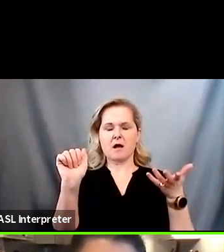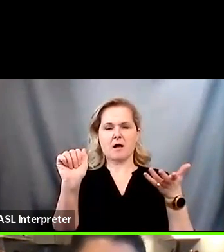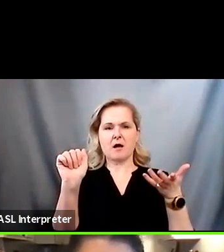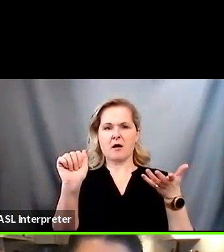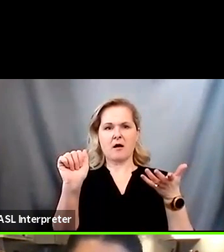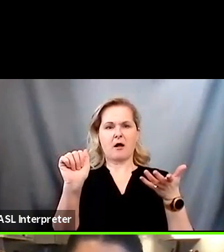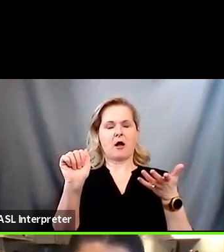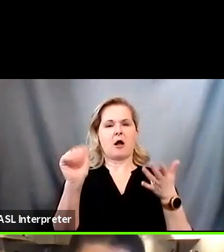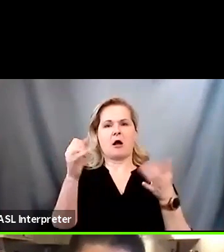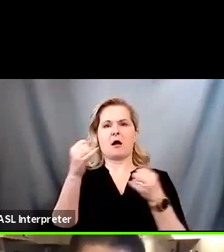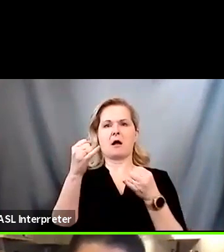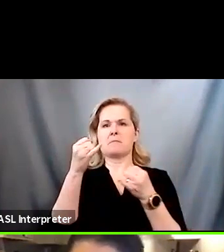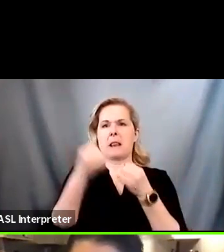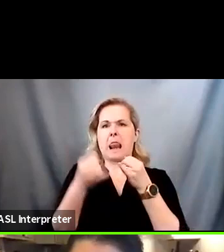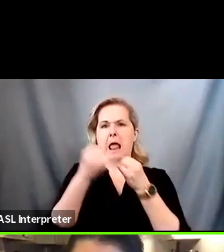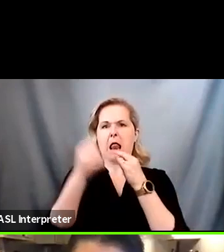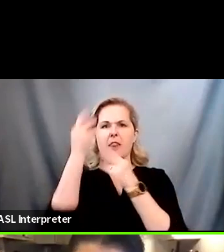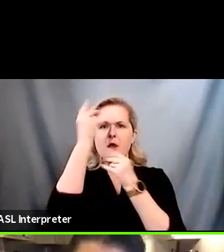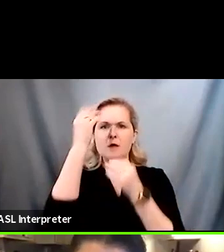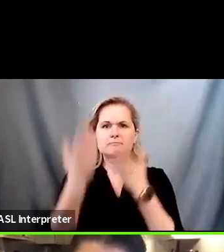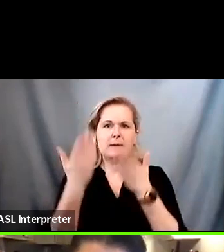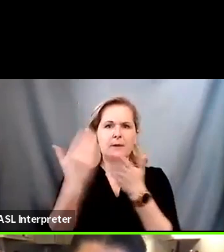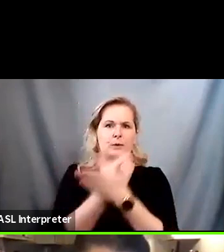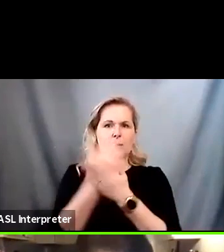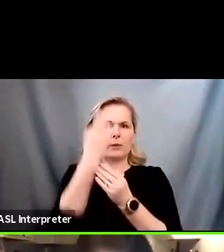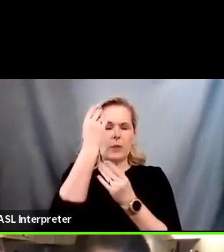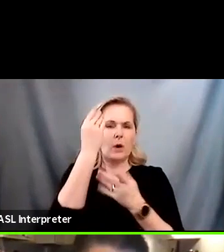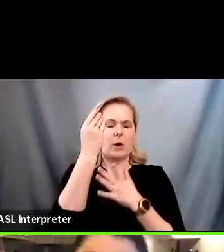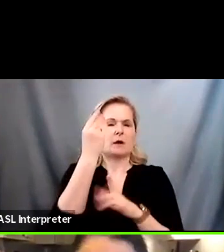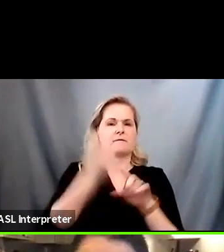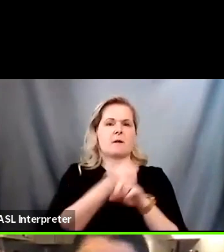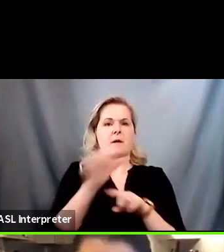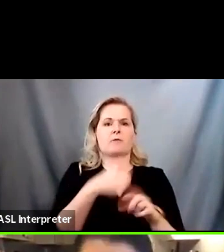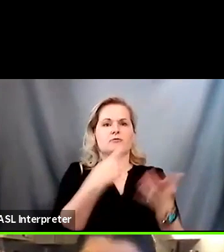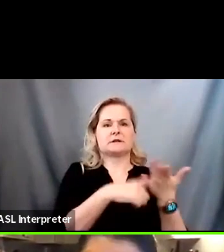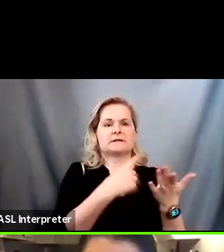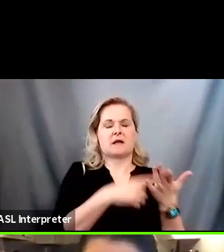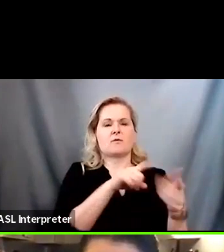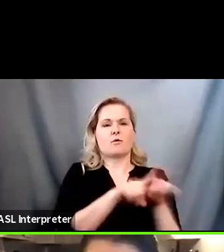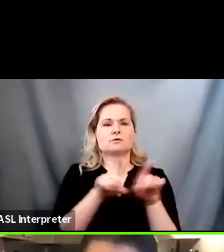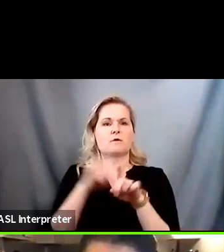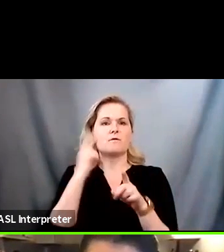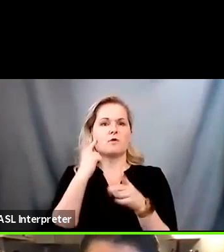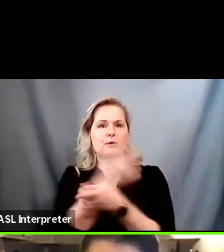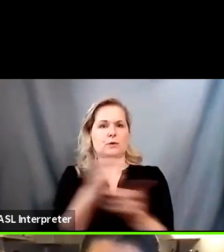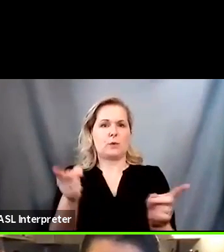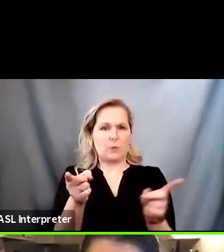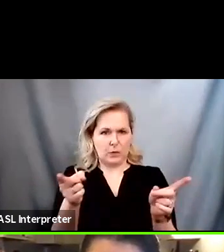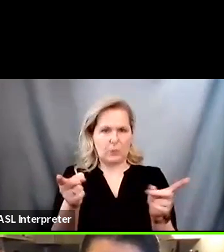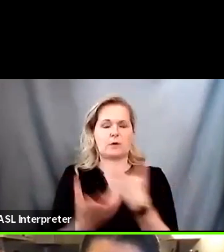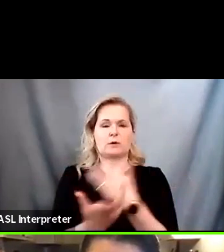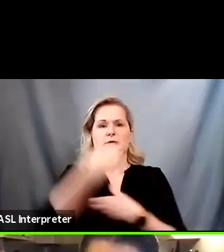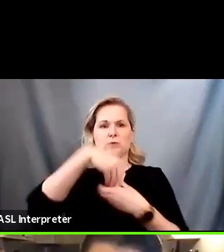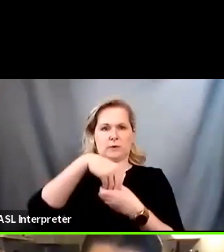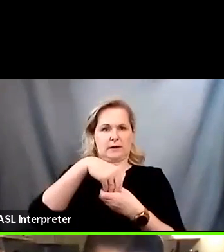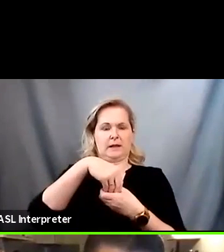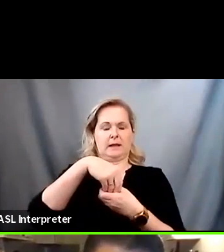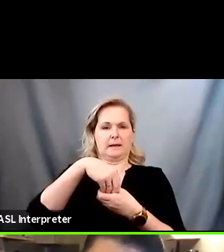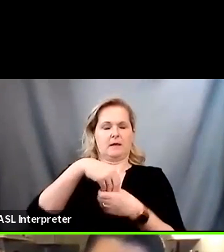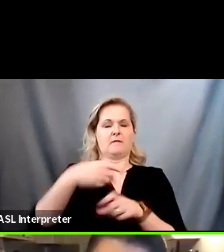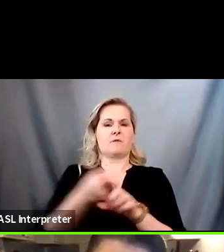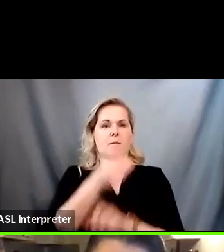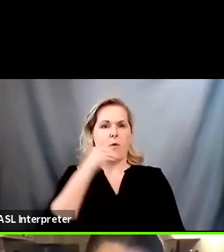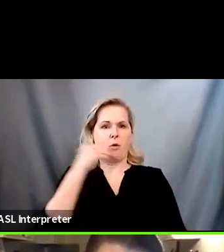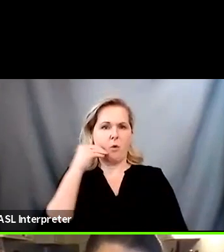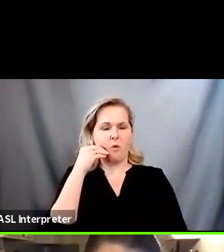resonant thoughts or new thoughts that came from our prior discussions, and as well as look to all of you who are tuning in at home and